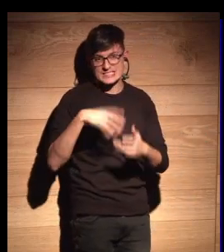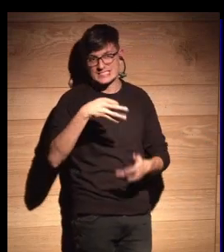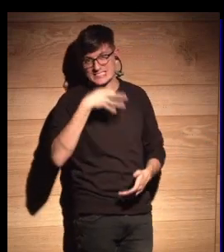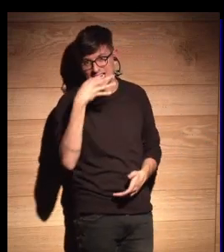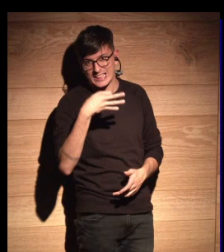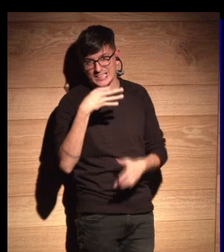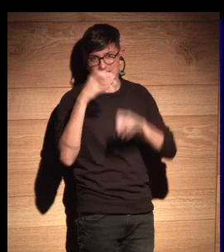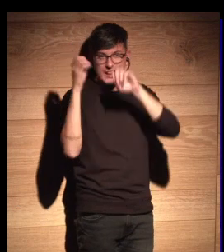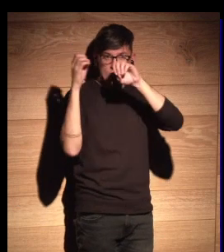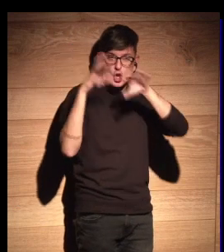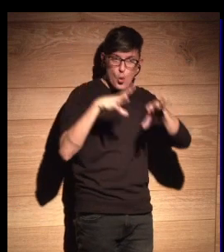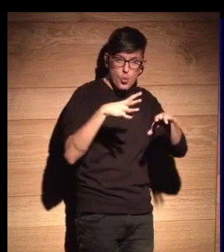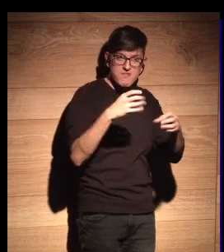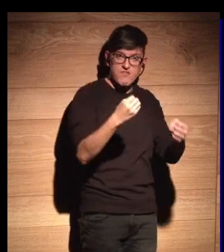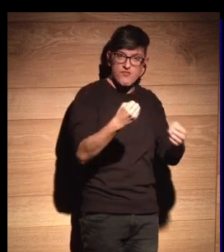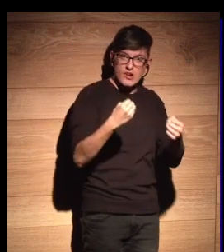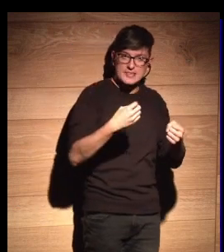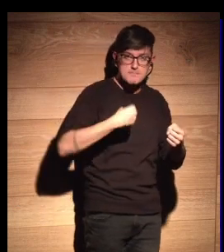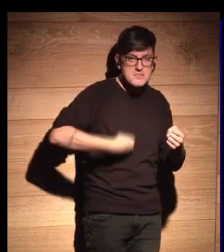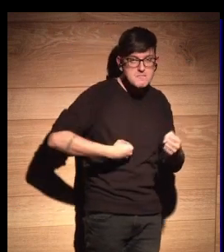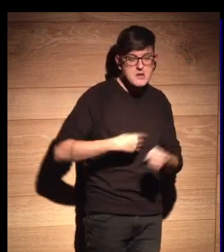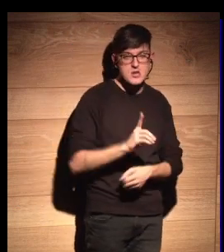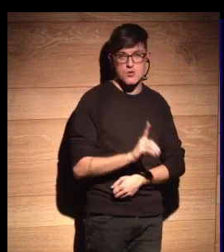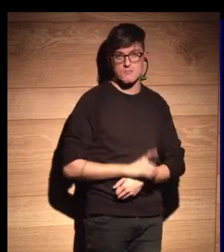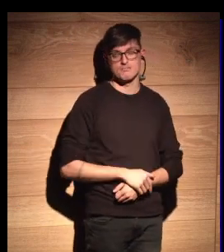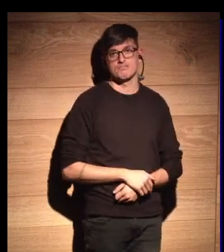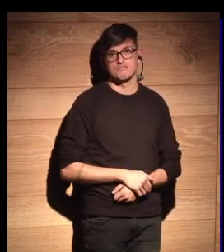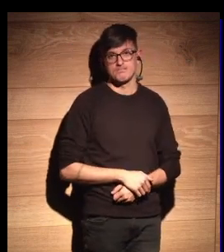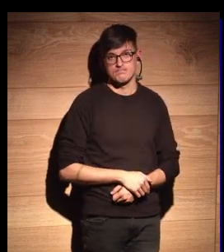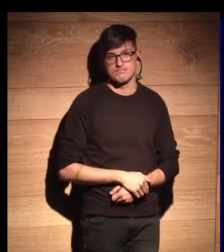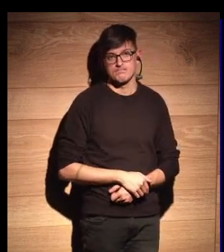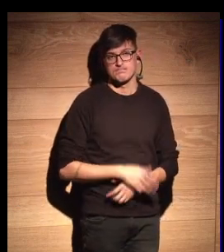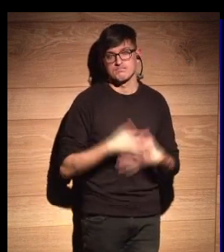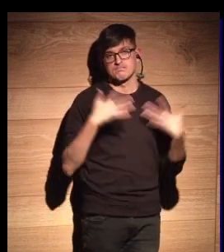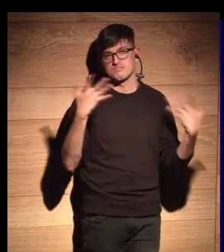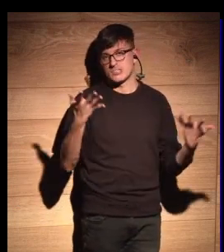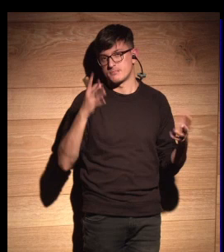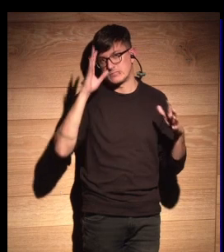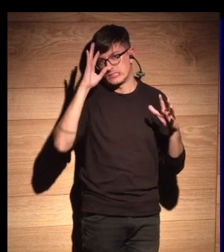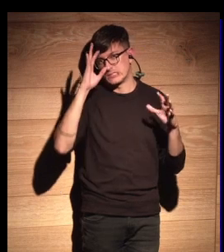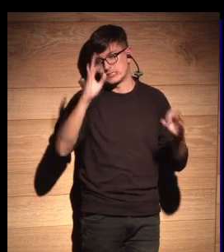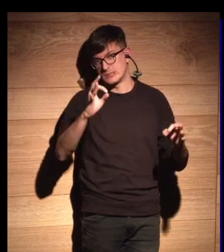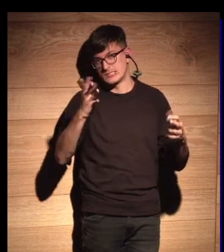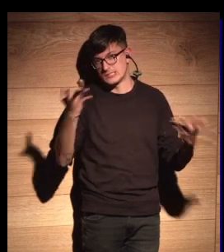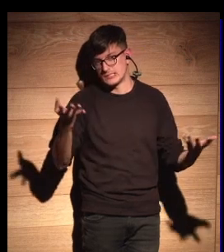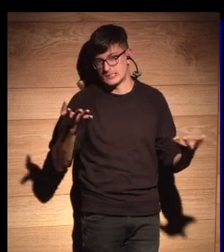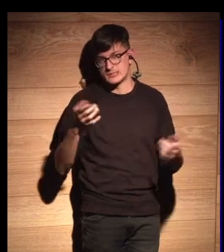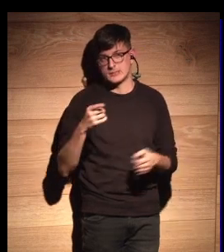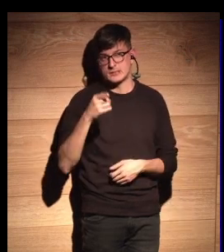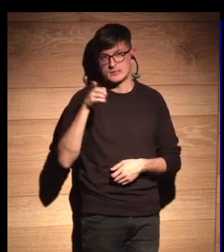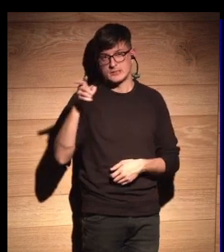strong. But I think the main reason was she's older. I mean, here she's like 12. But you